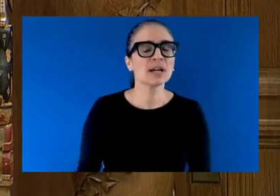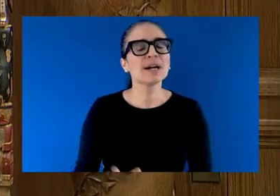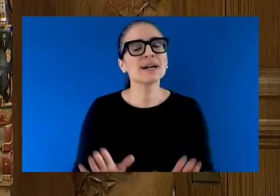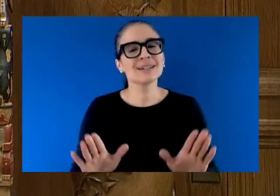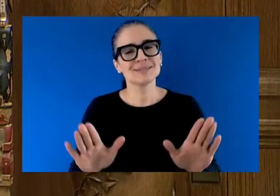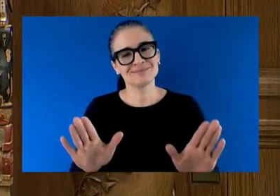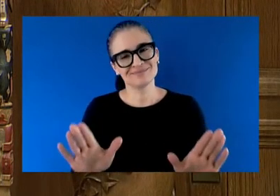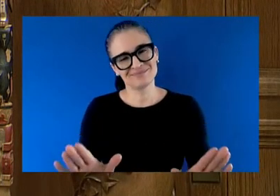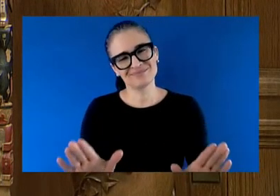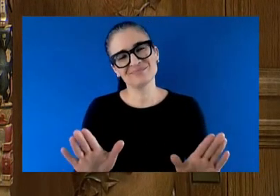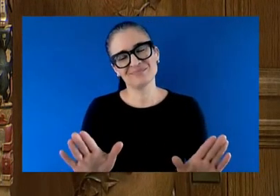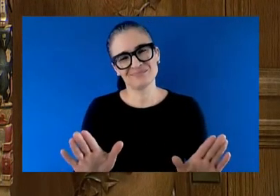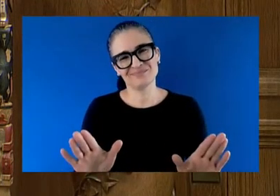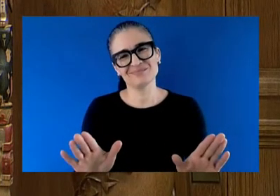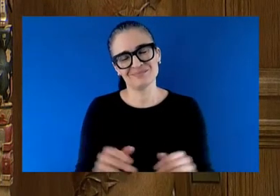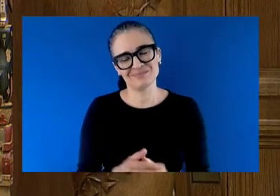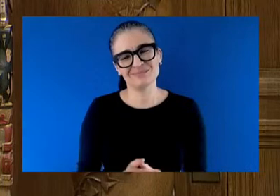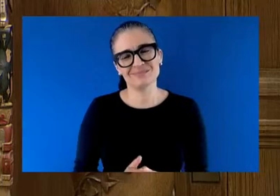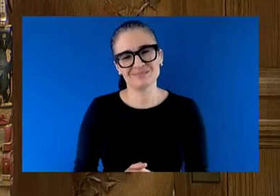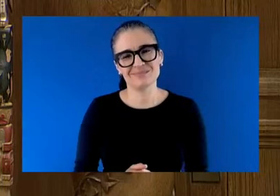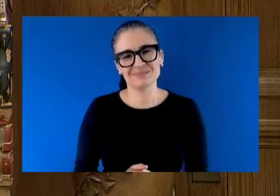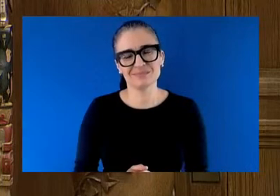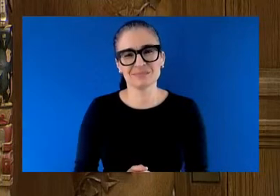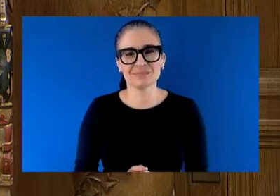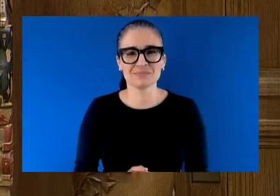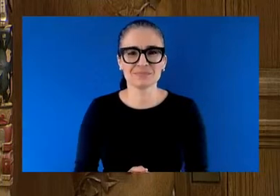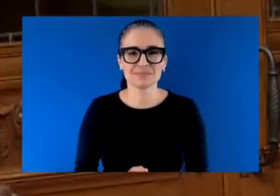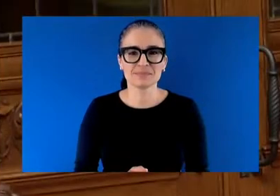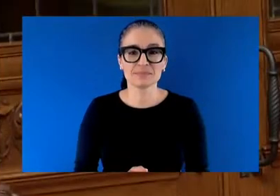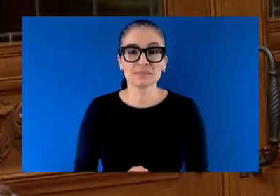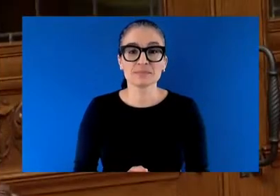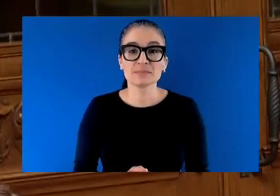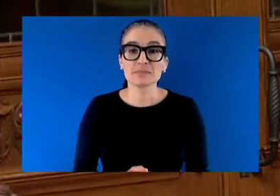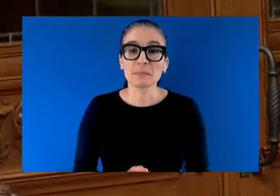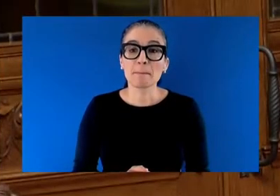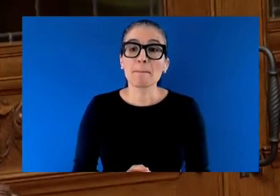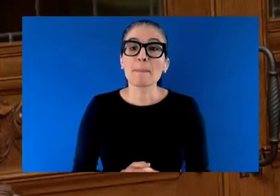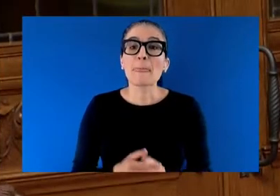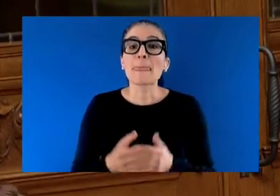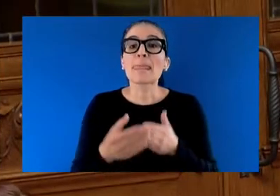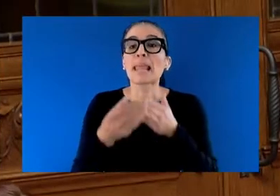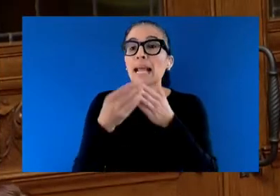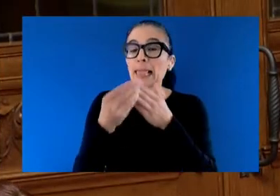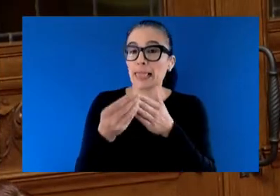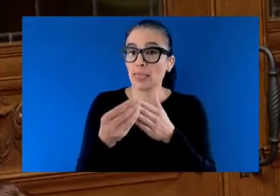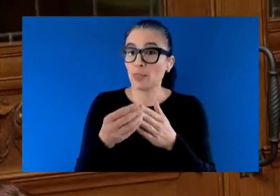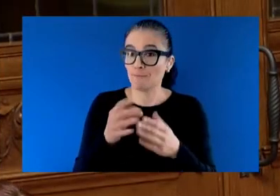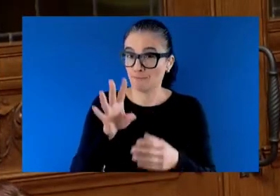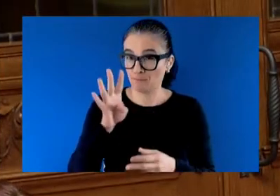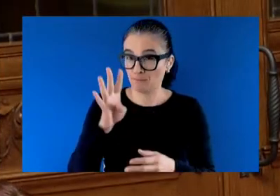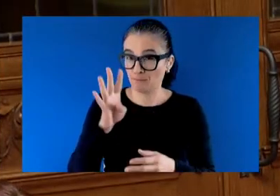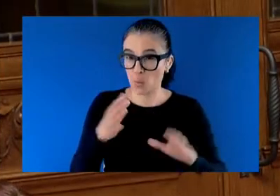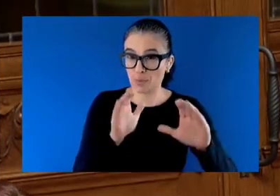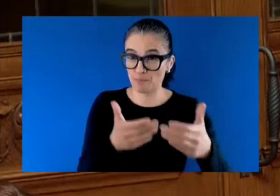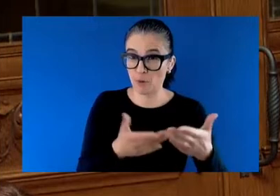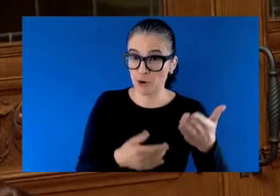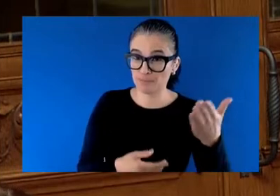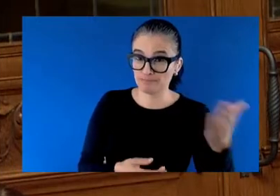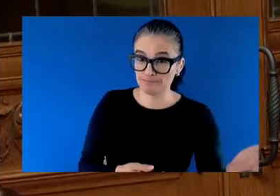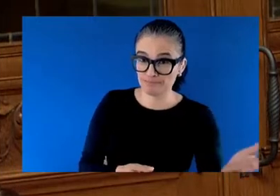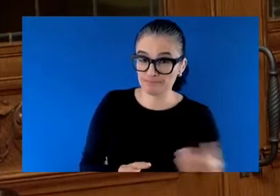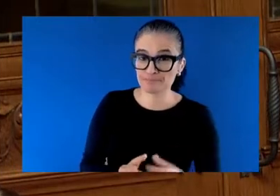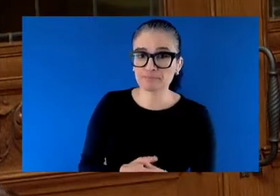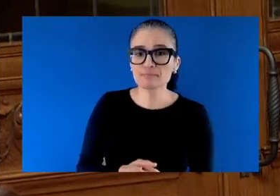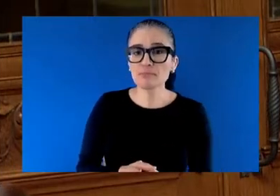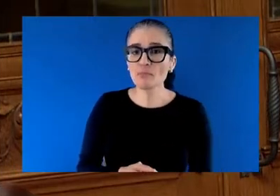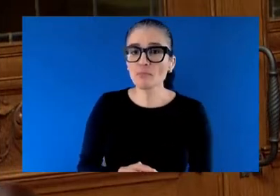House Leader of the Fourth Party. Mr. Speaker, we know the carbon tax just doesn't artificially inflate the price of fuel. It